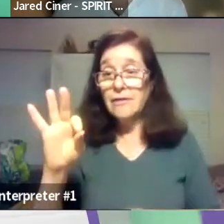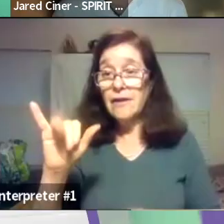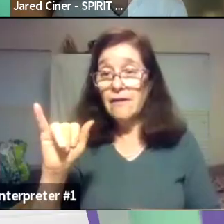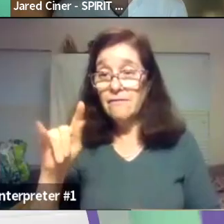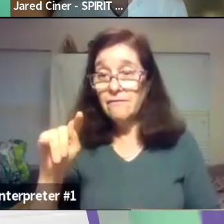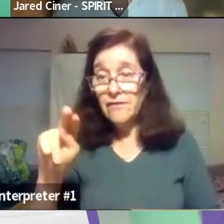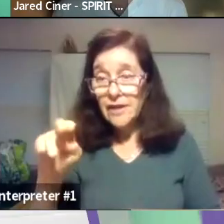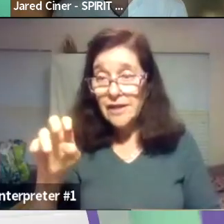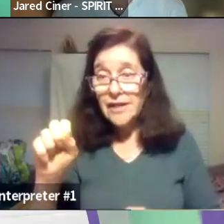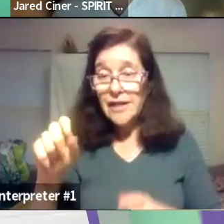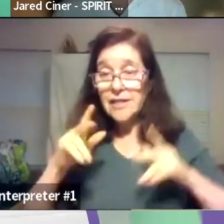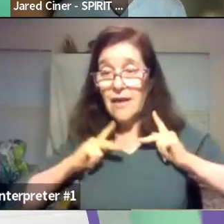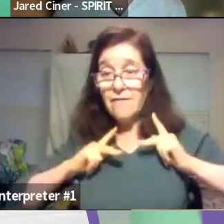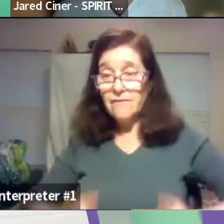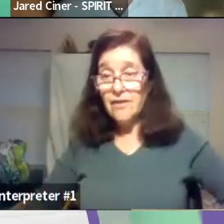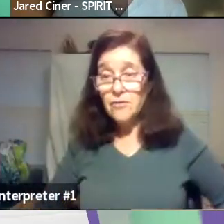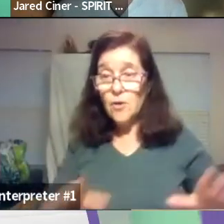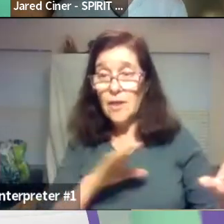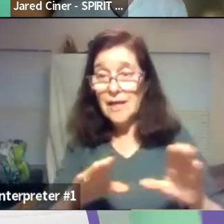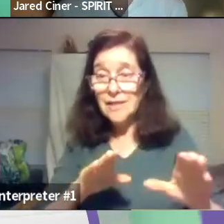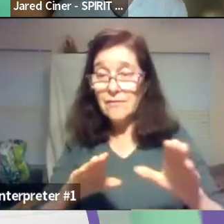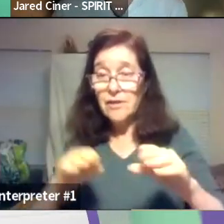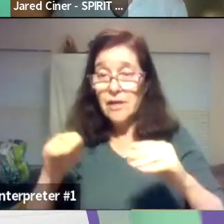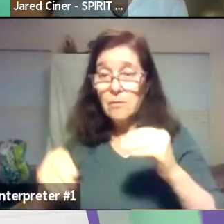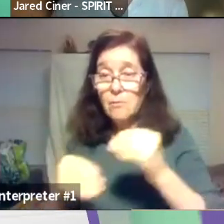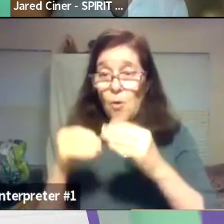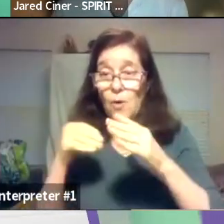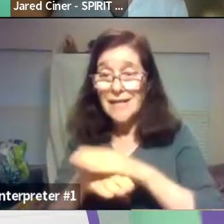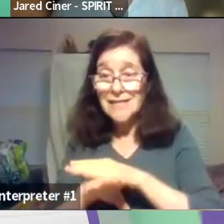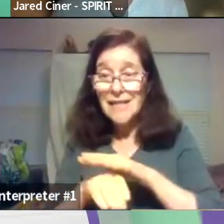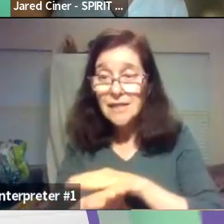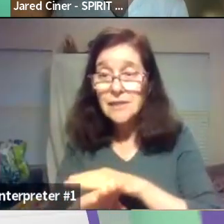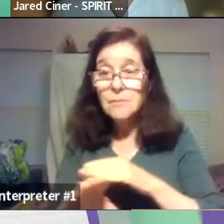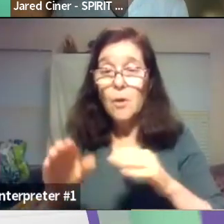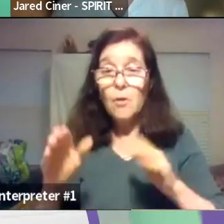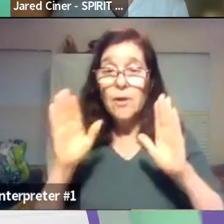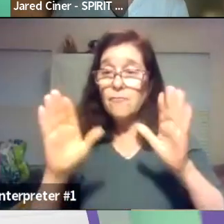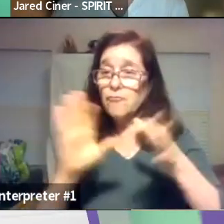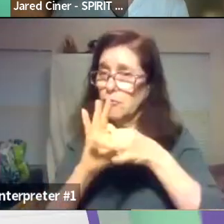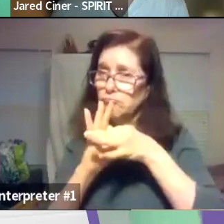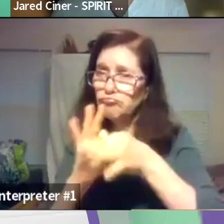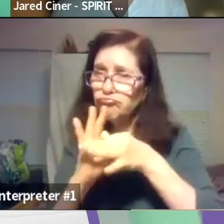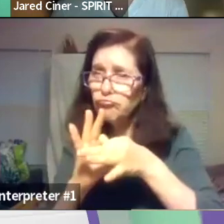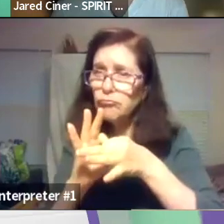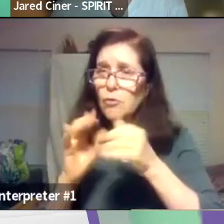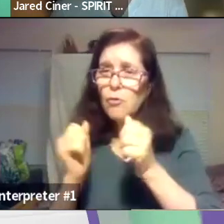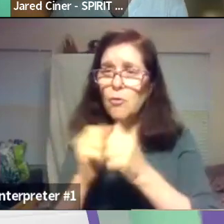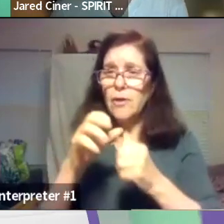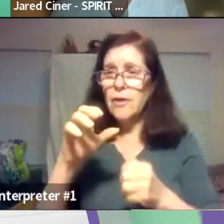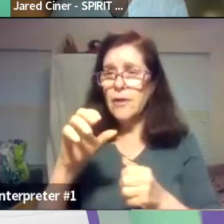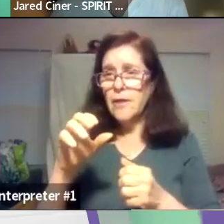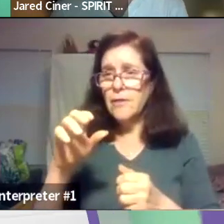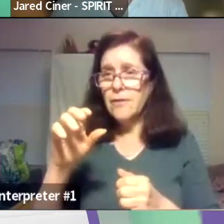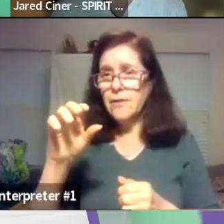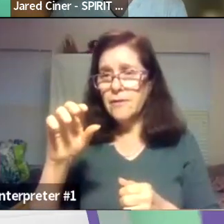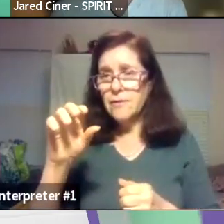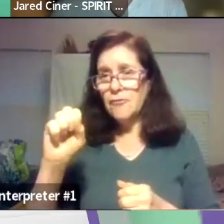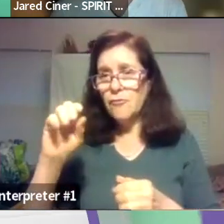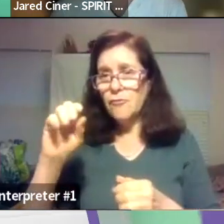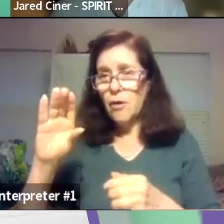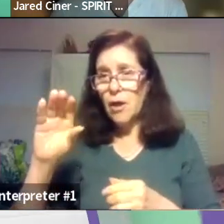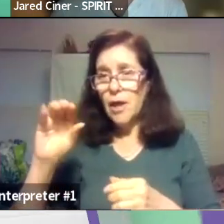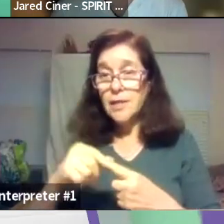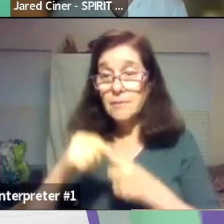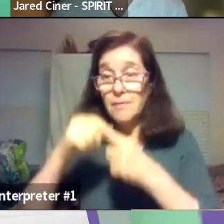and physical activity more accessible. We have great partnerships with Special Olympics, and we